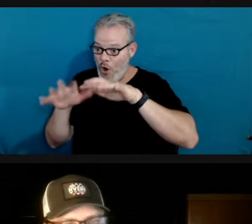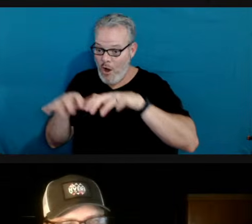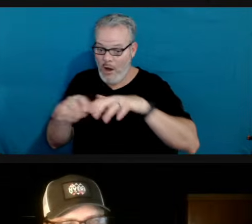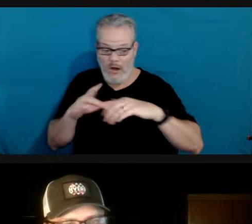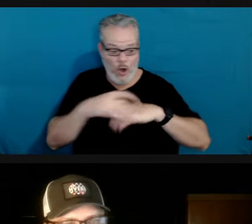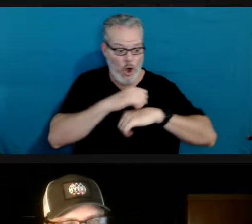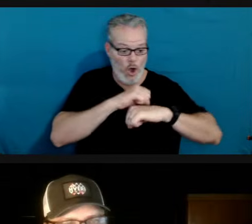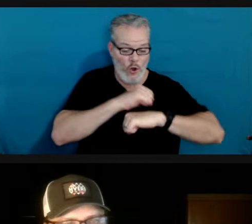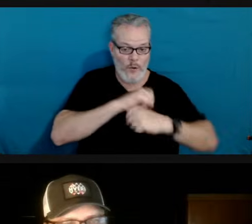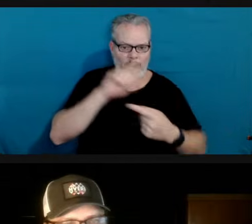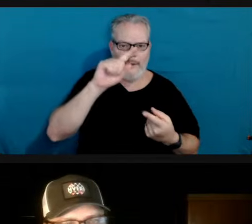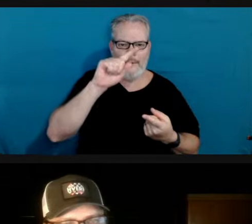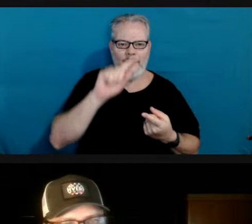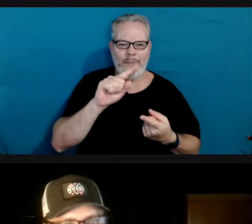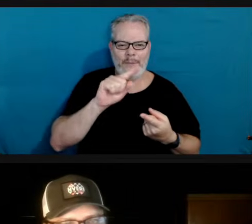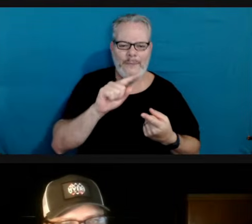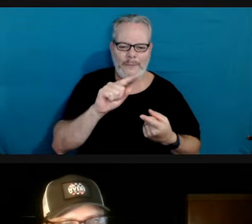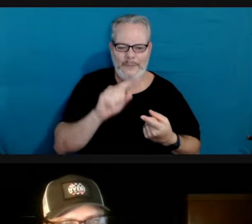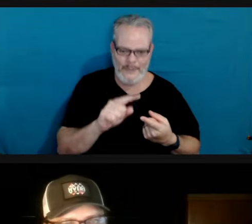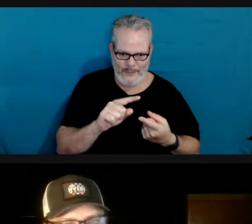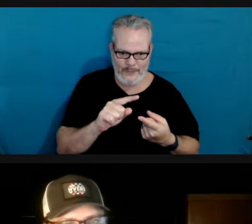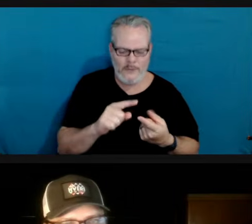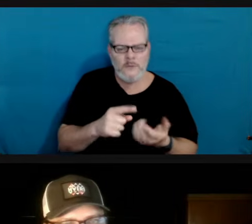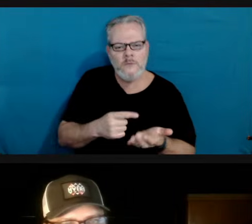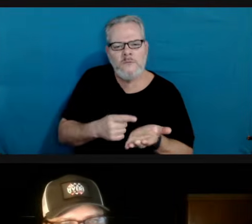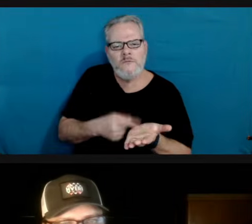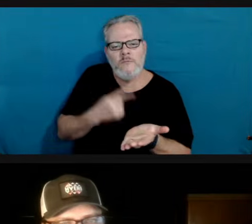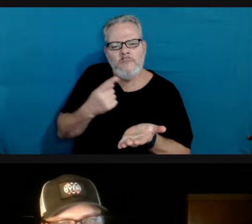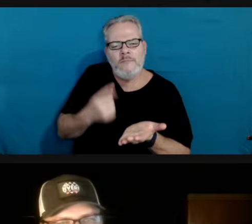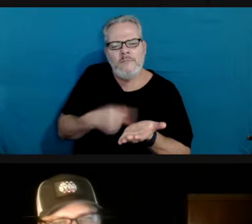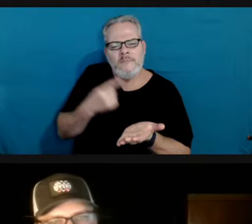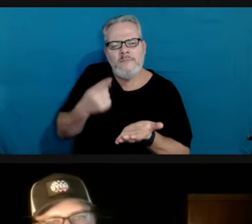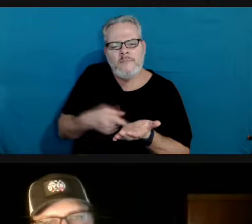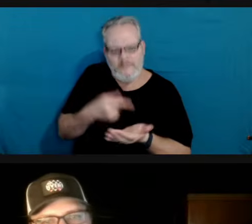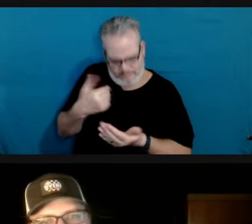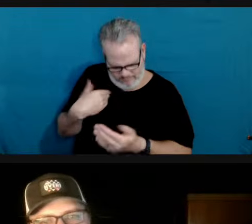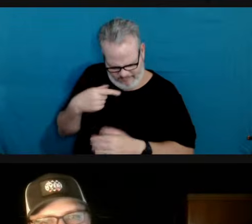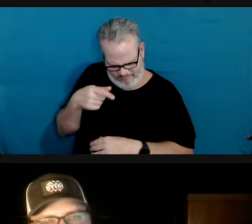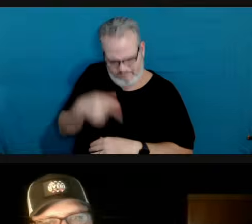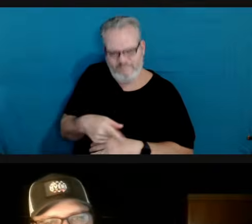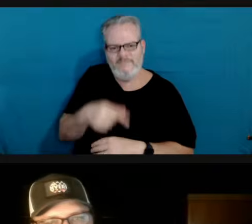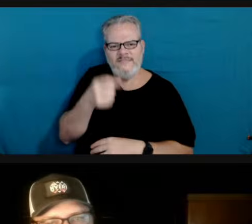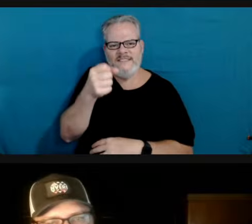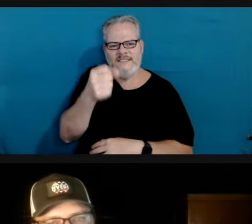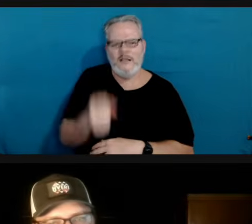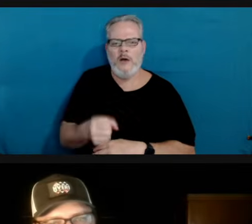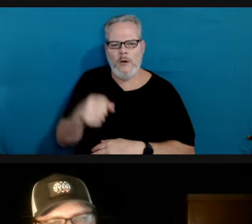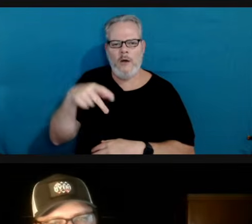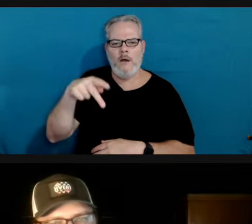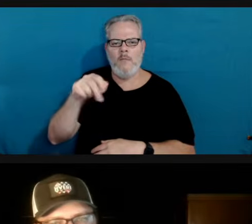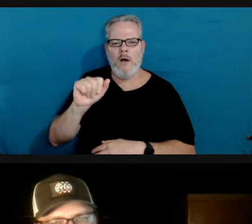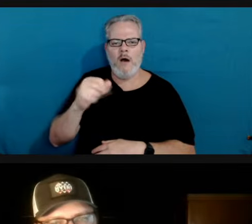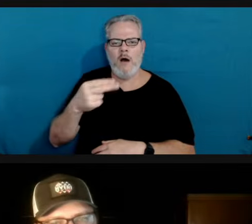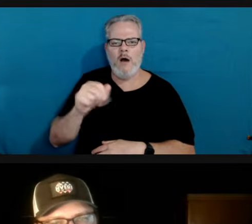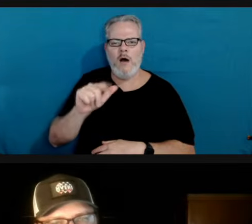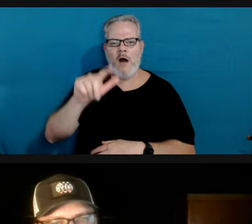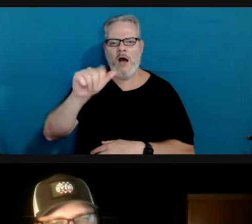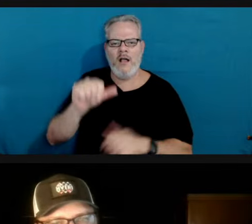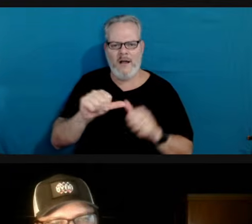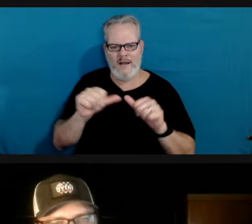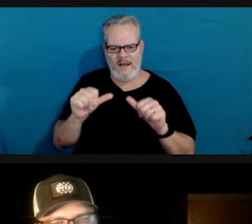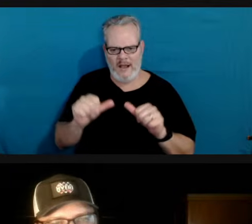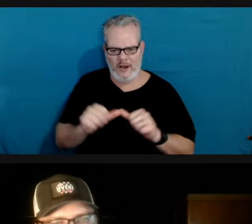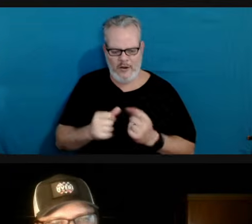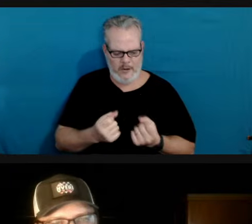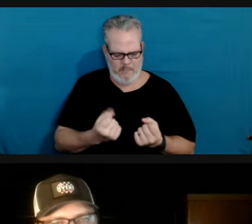South Flank events and deep Pahala events continue, with counts over the past month shown here. You